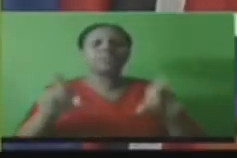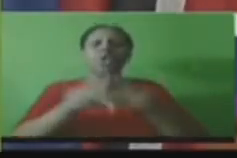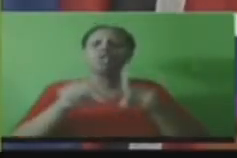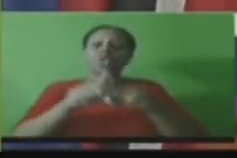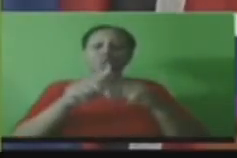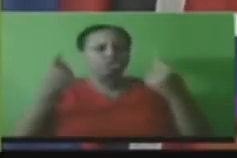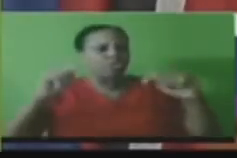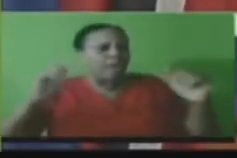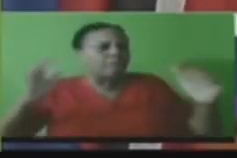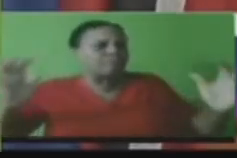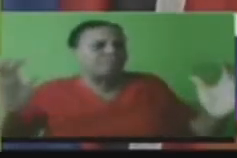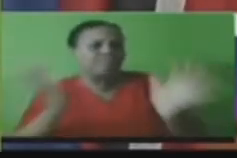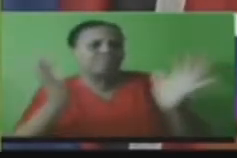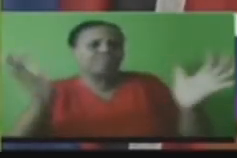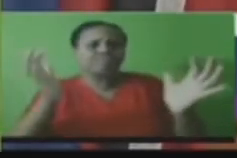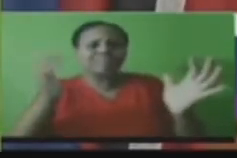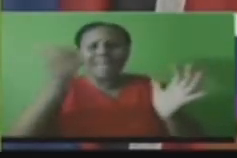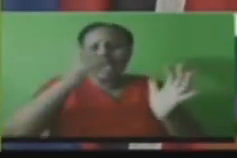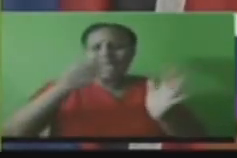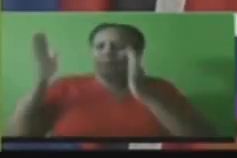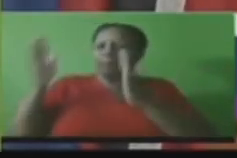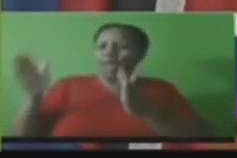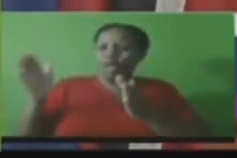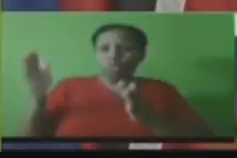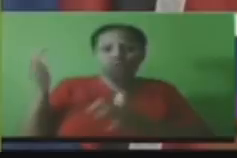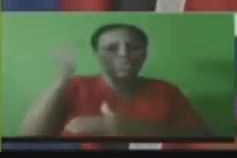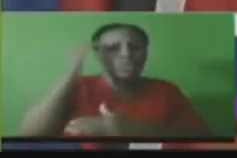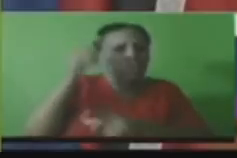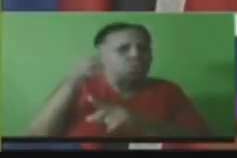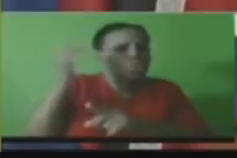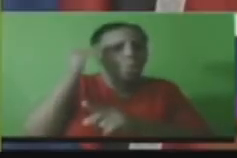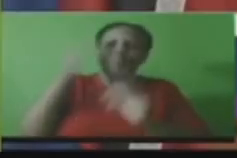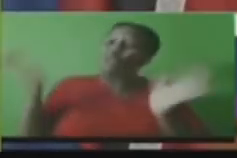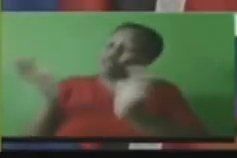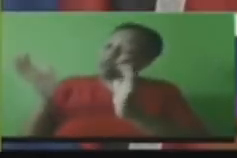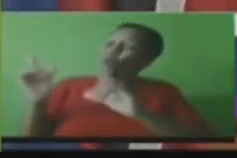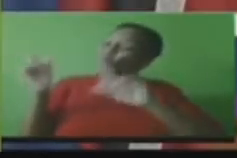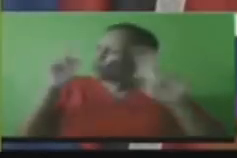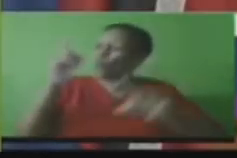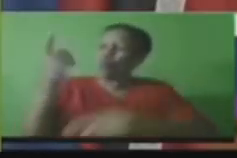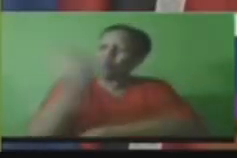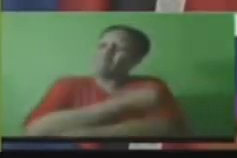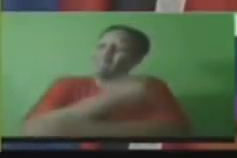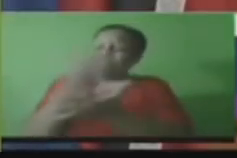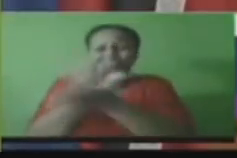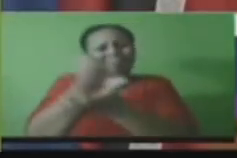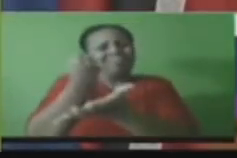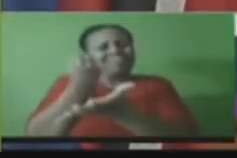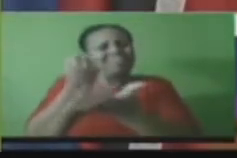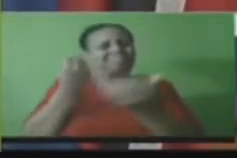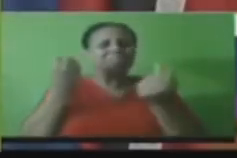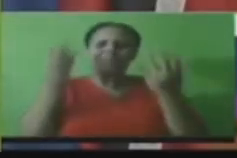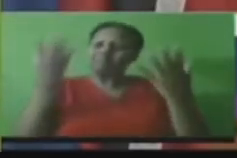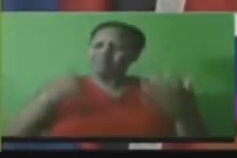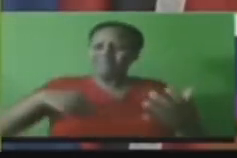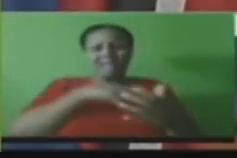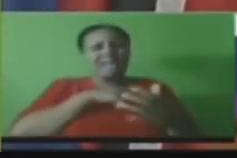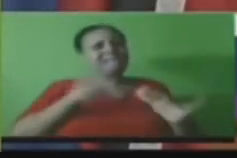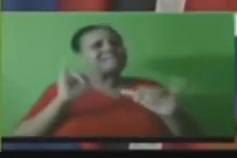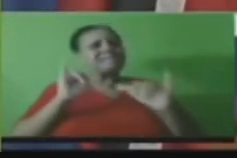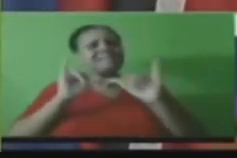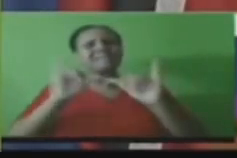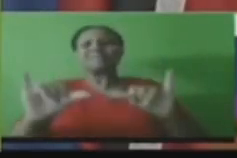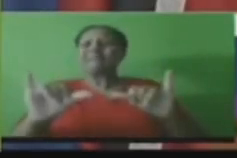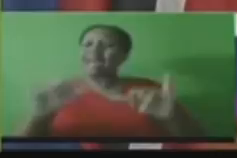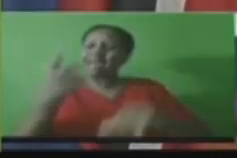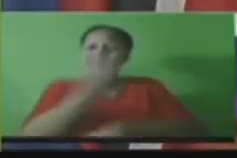not vaccinated. So therefore, at a higher risk to develop